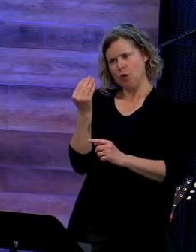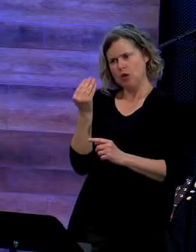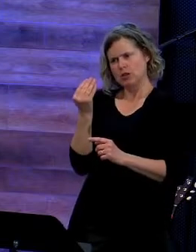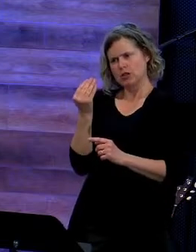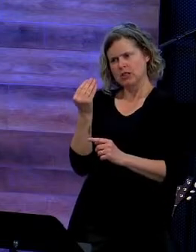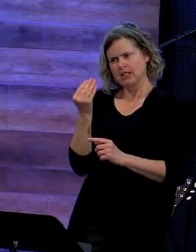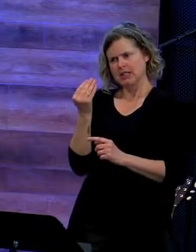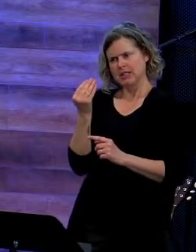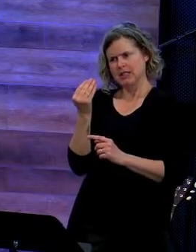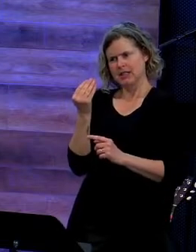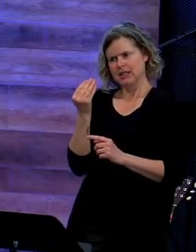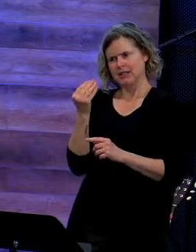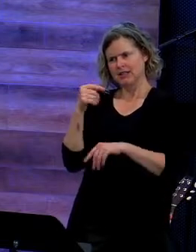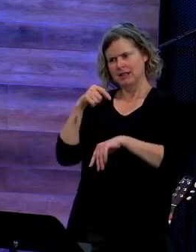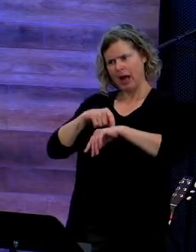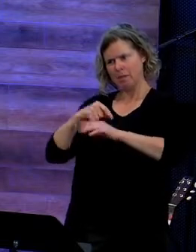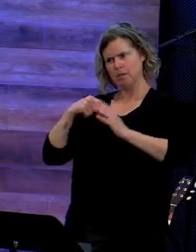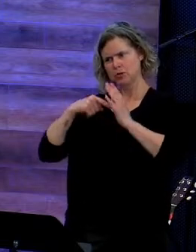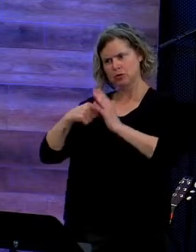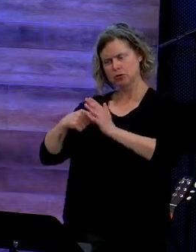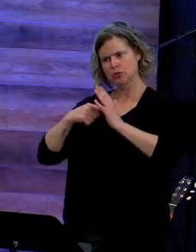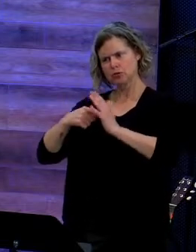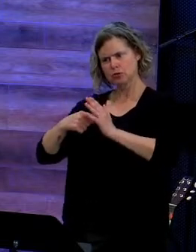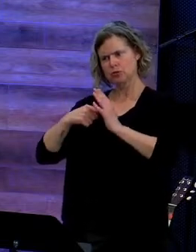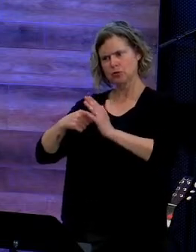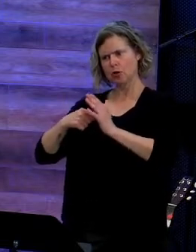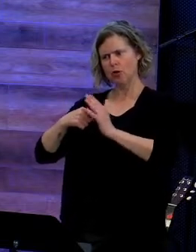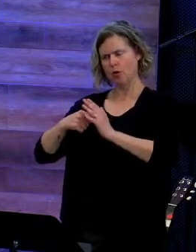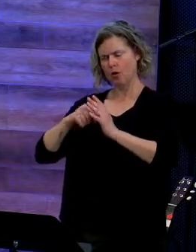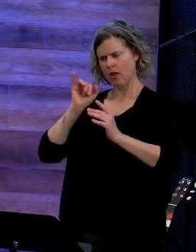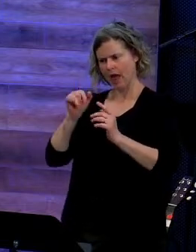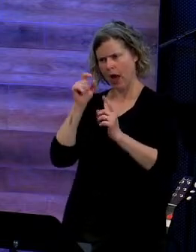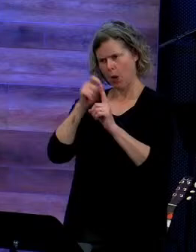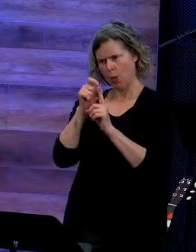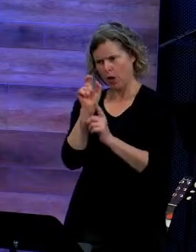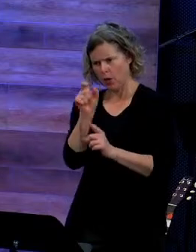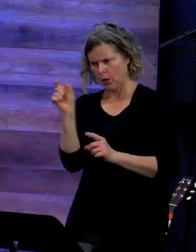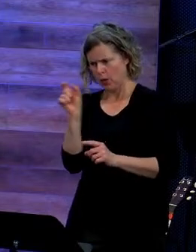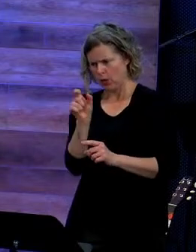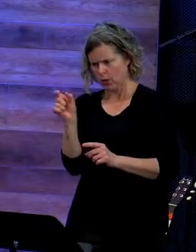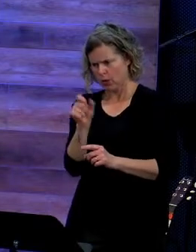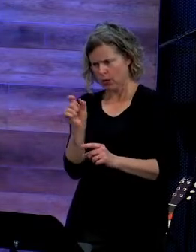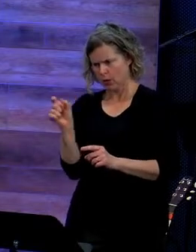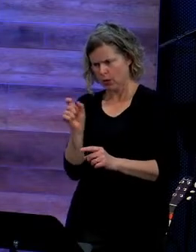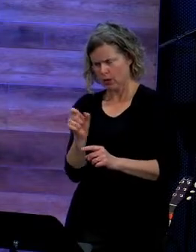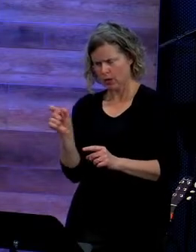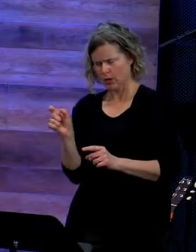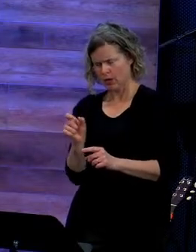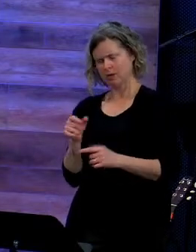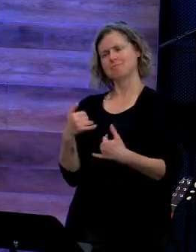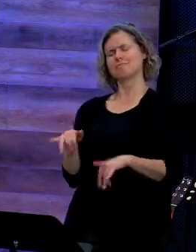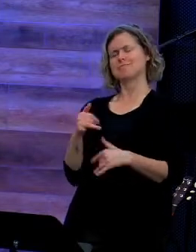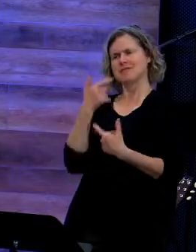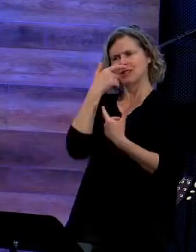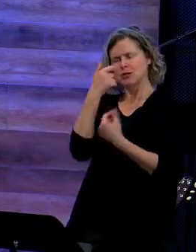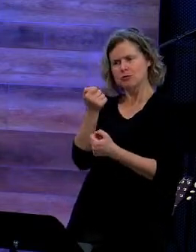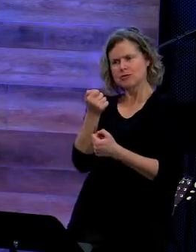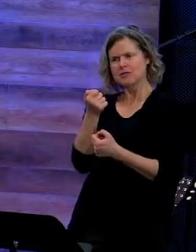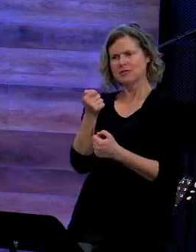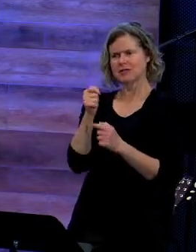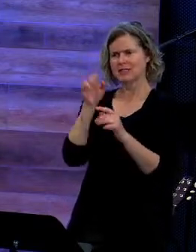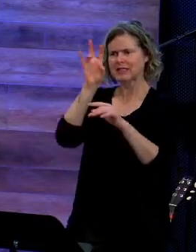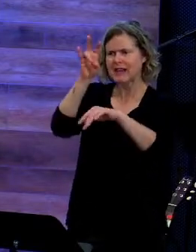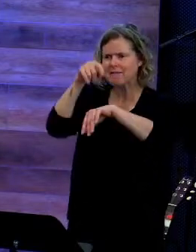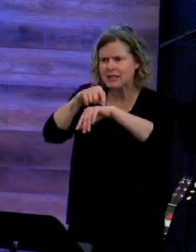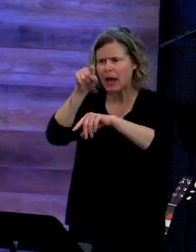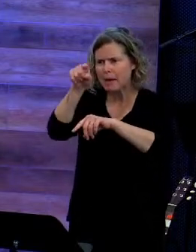many days of creation are there? There's 7. So there's 7 paragraphs here, and each of them, except for that last one, which we'll talk about